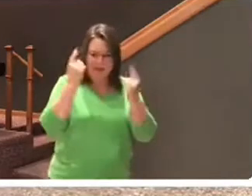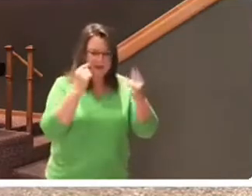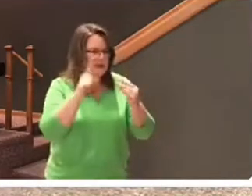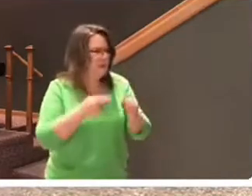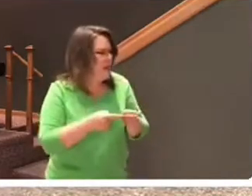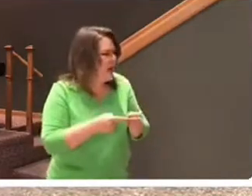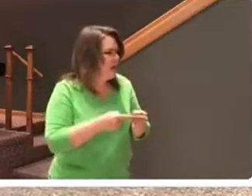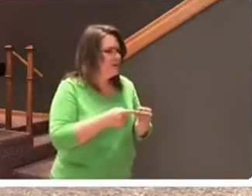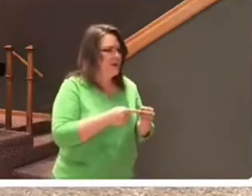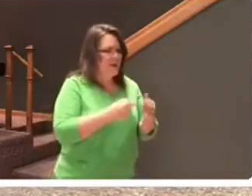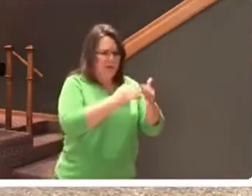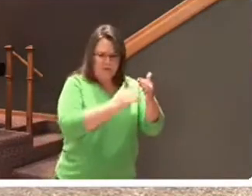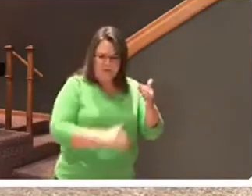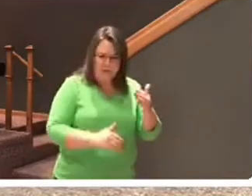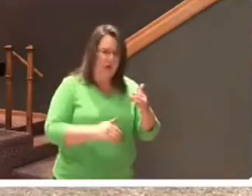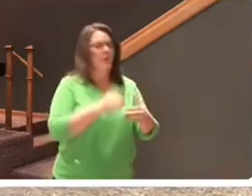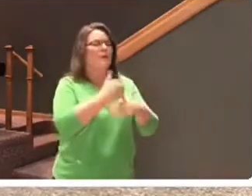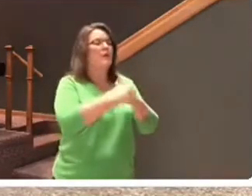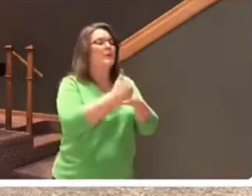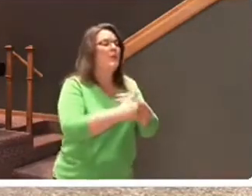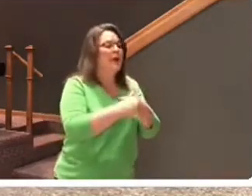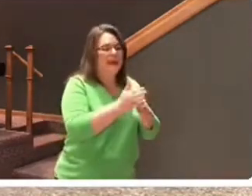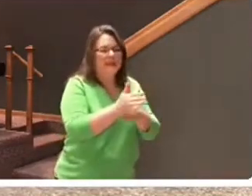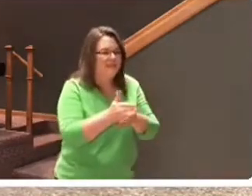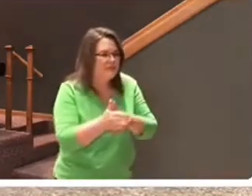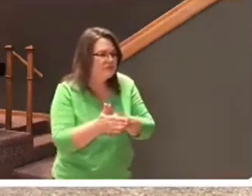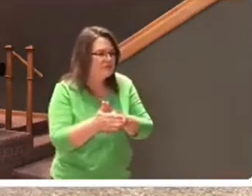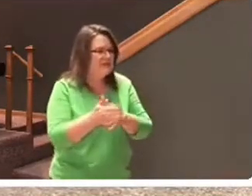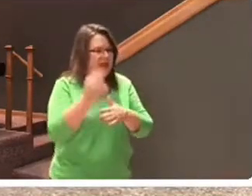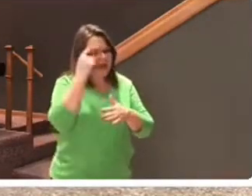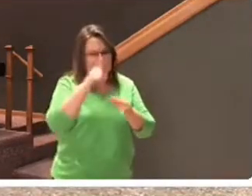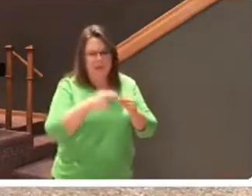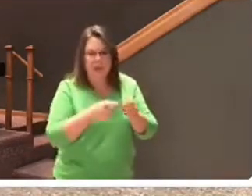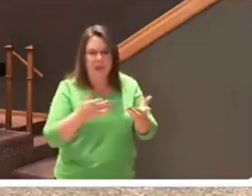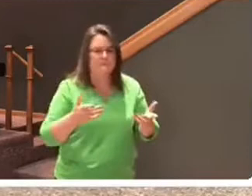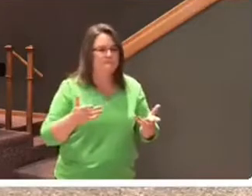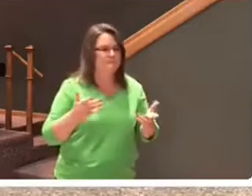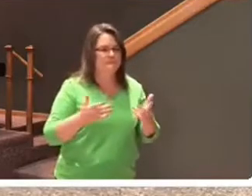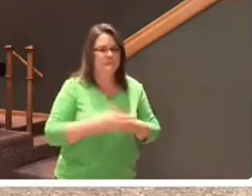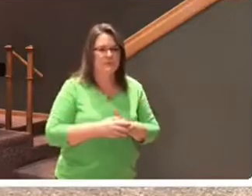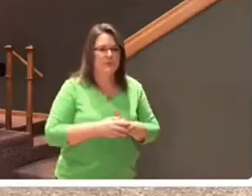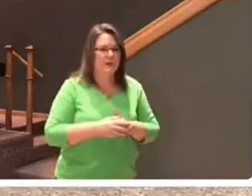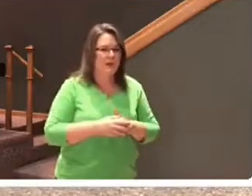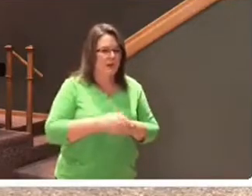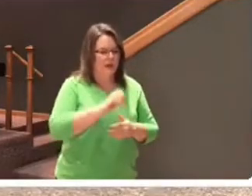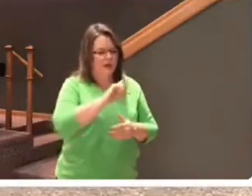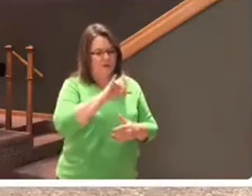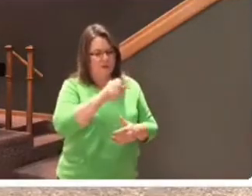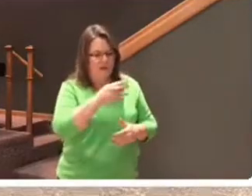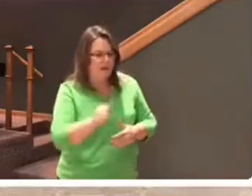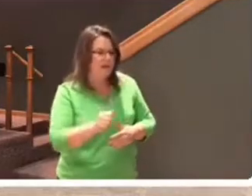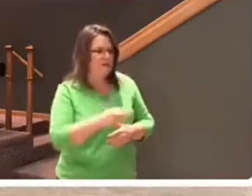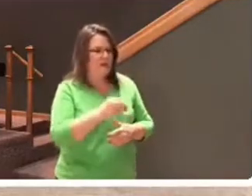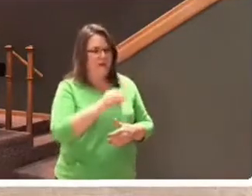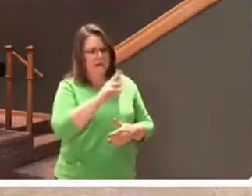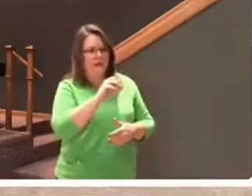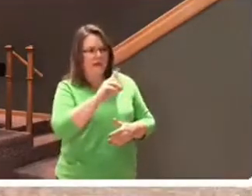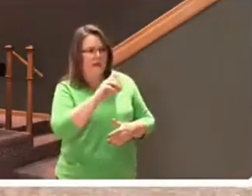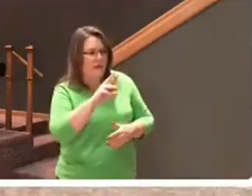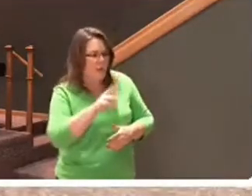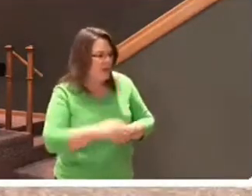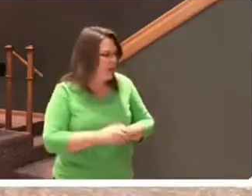about the loaves and the fishes. I began to think about Elisha and the widow